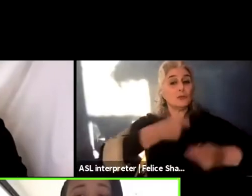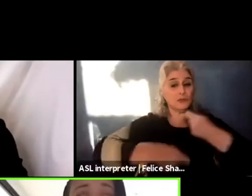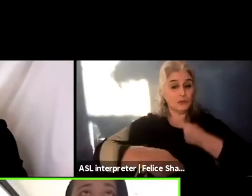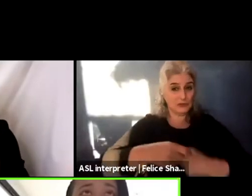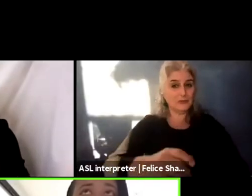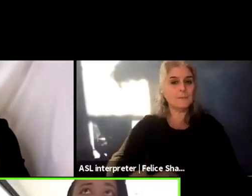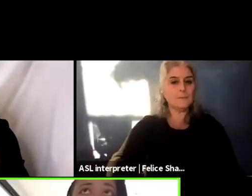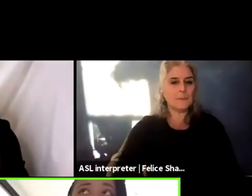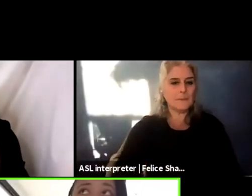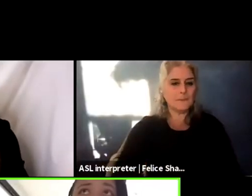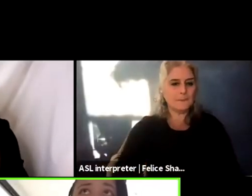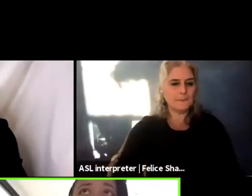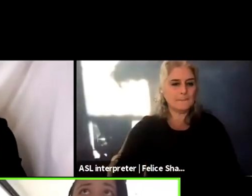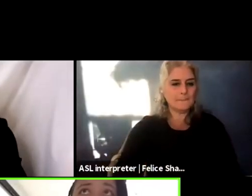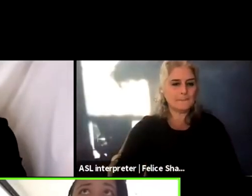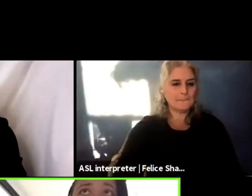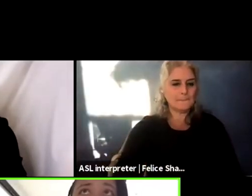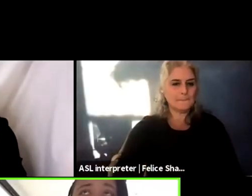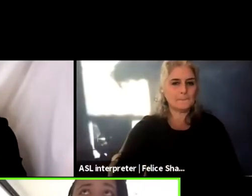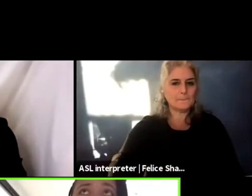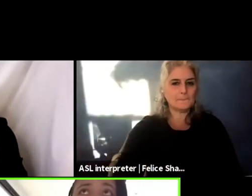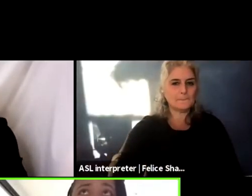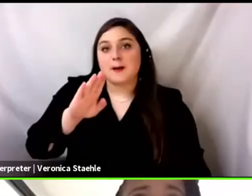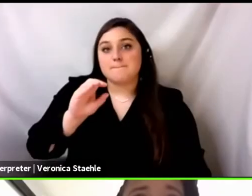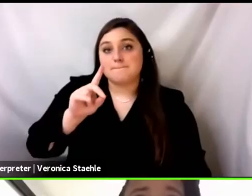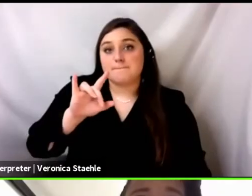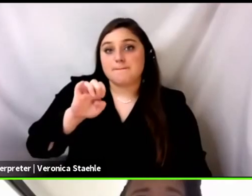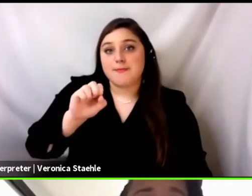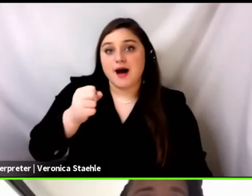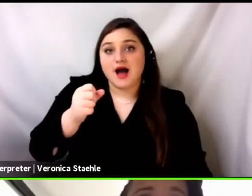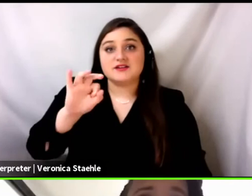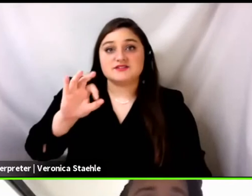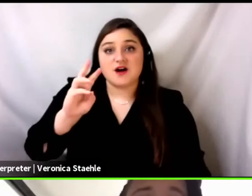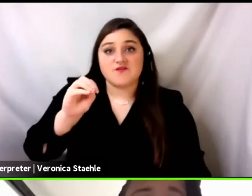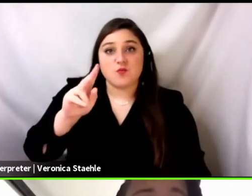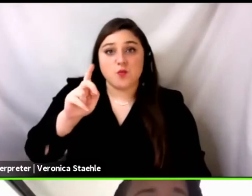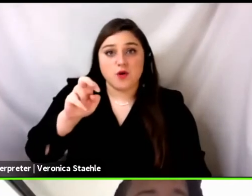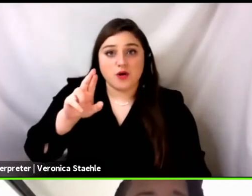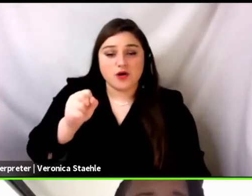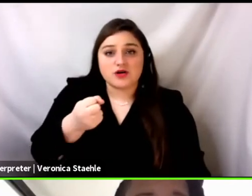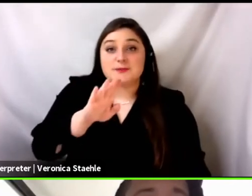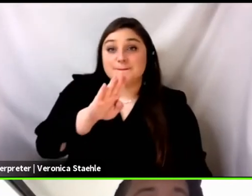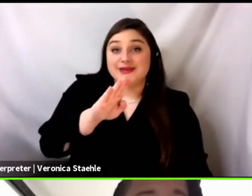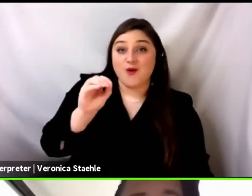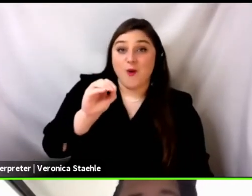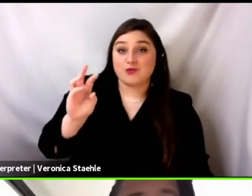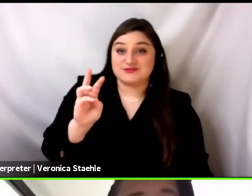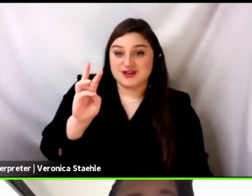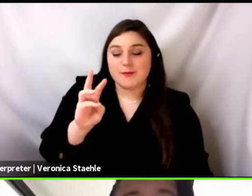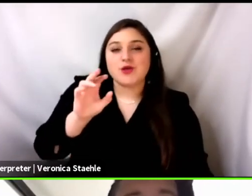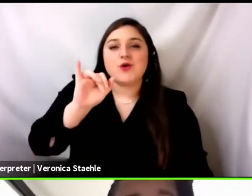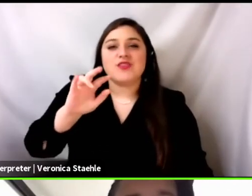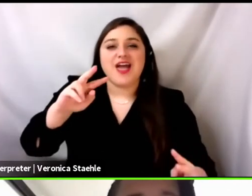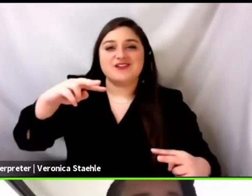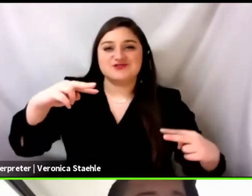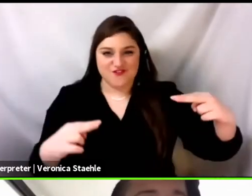So body of workers essentially subverts like what we think of as like art versus what we think